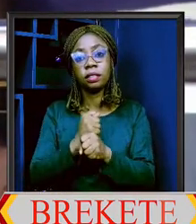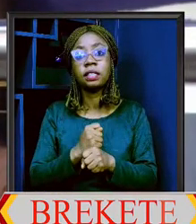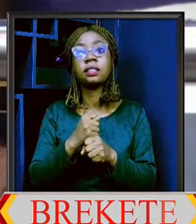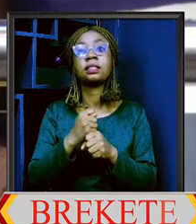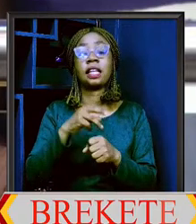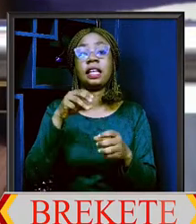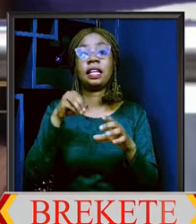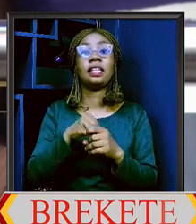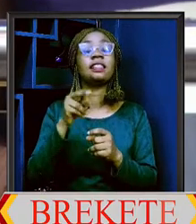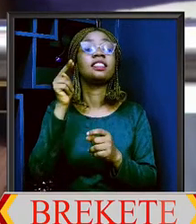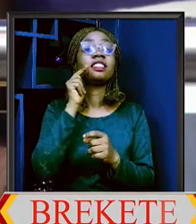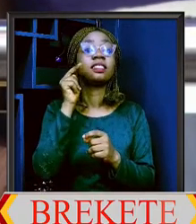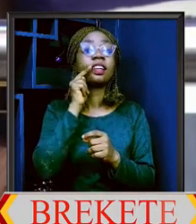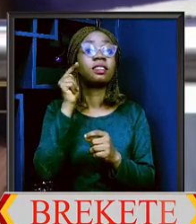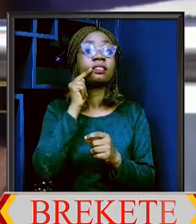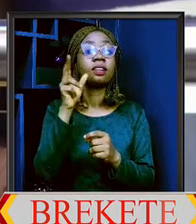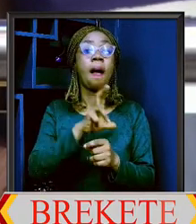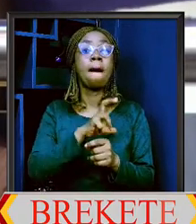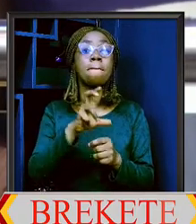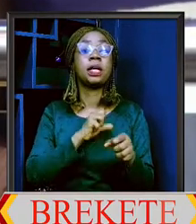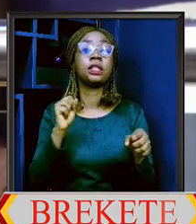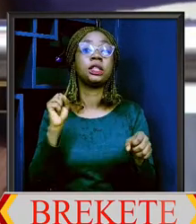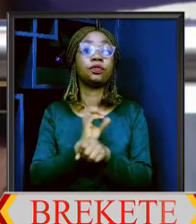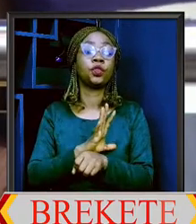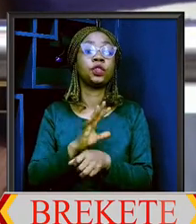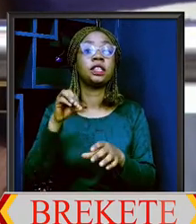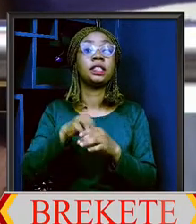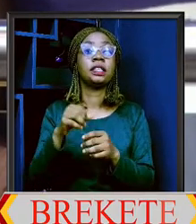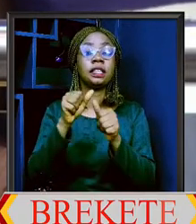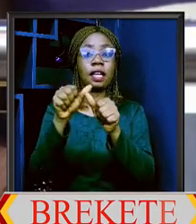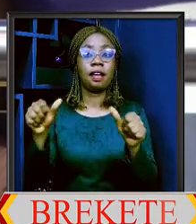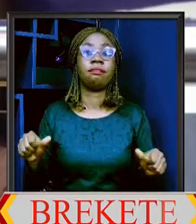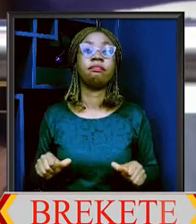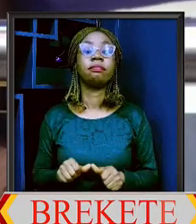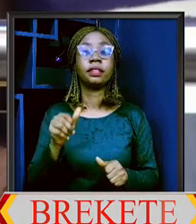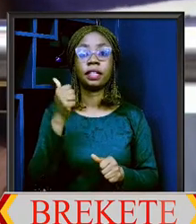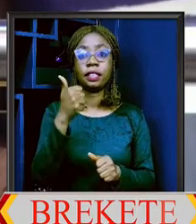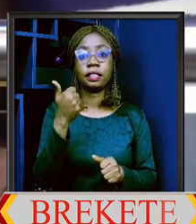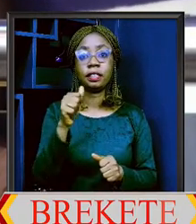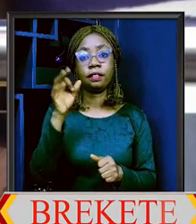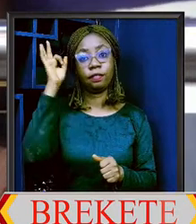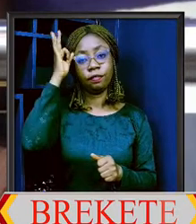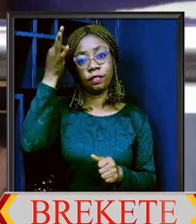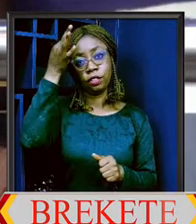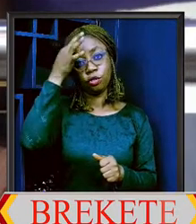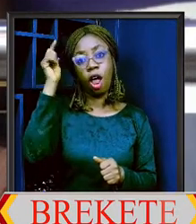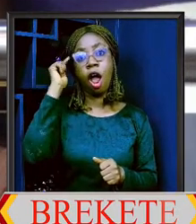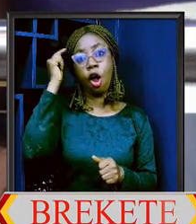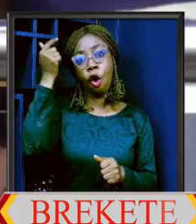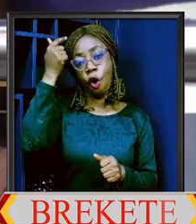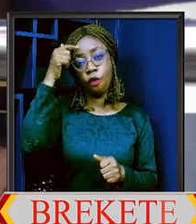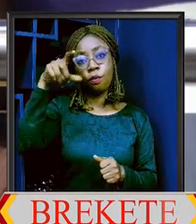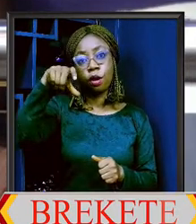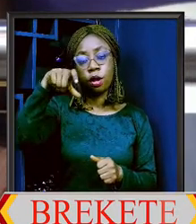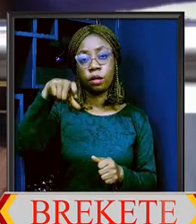police force in area 10 federal government